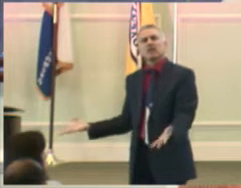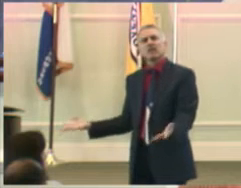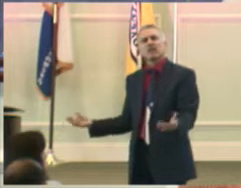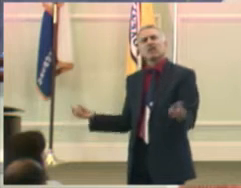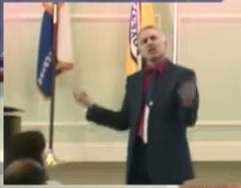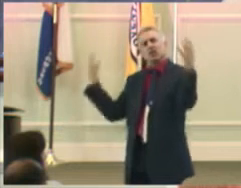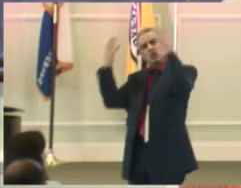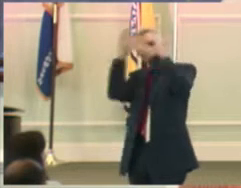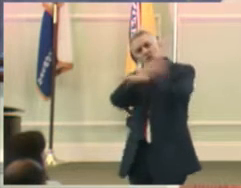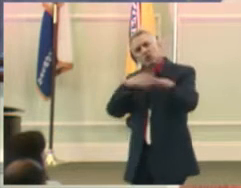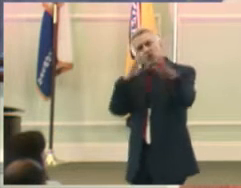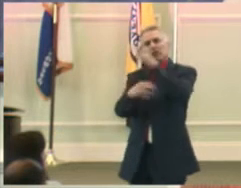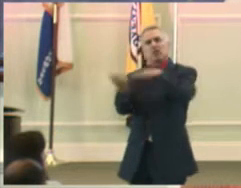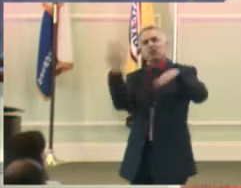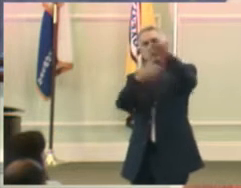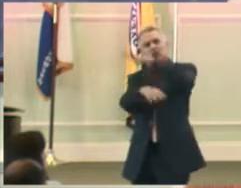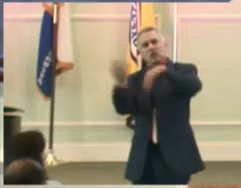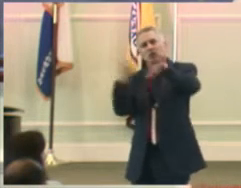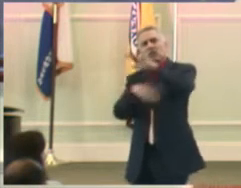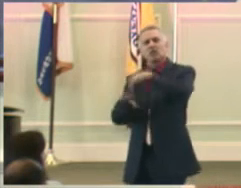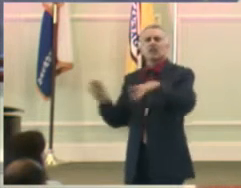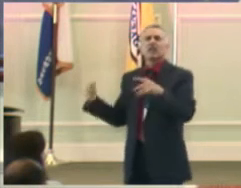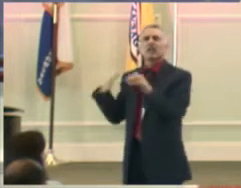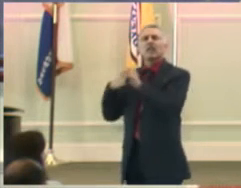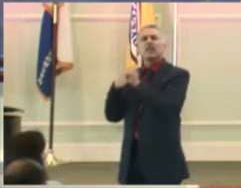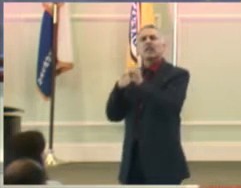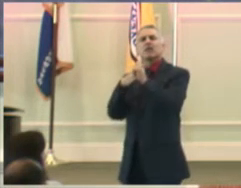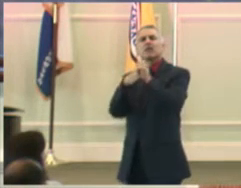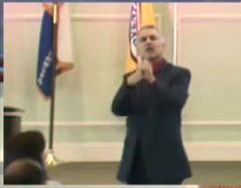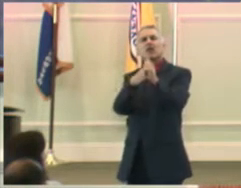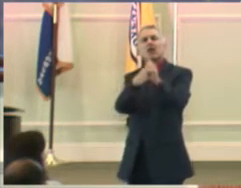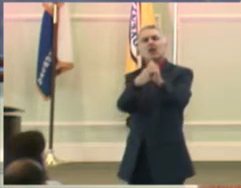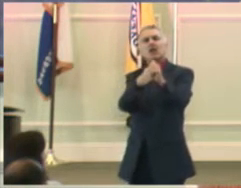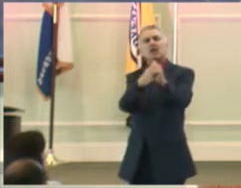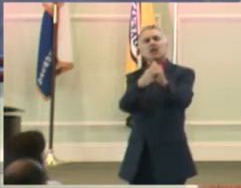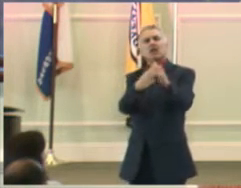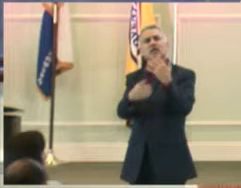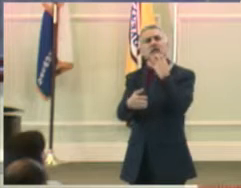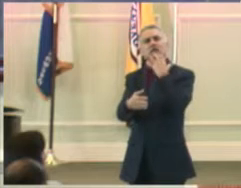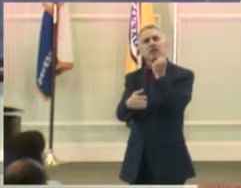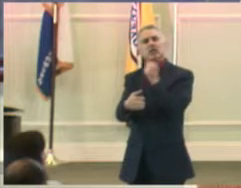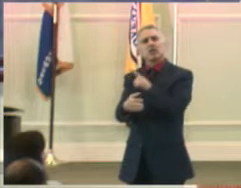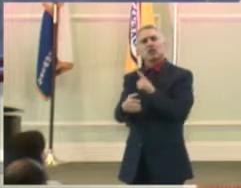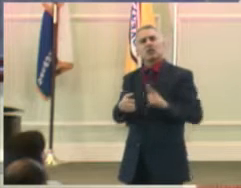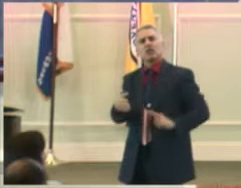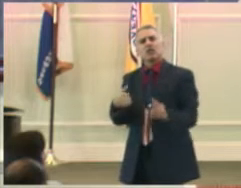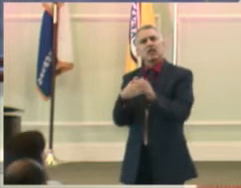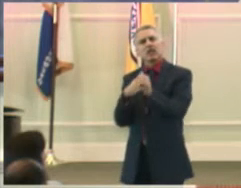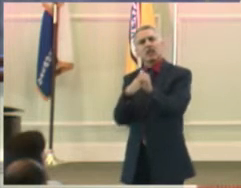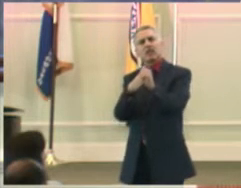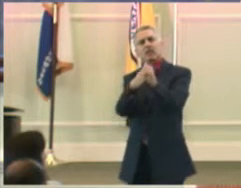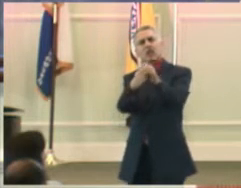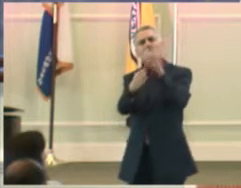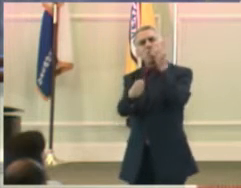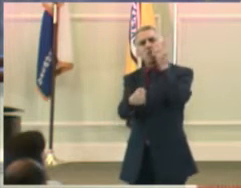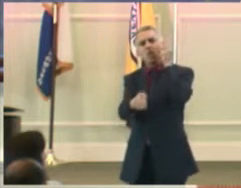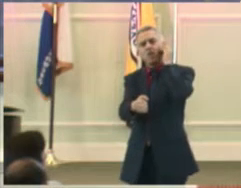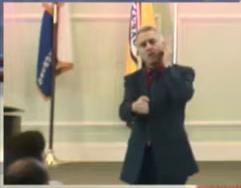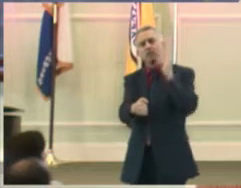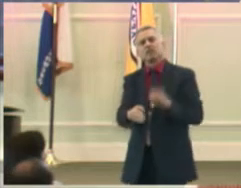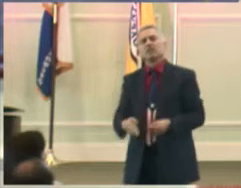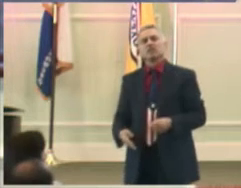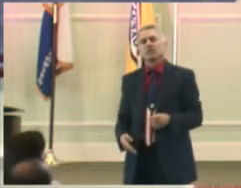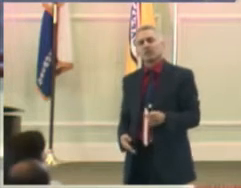the night, lead me on to the light. Take my hand, precious Lord, lead me home. When my way goes